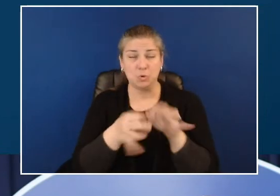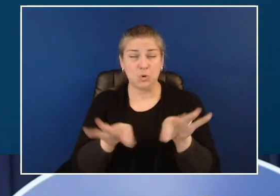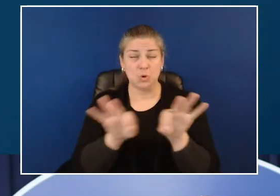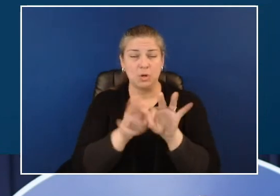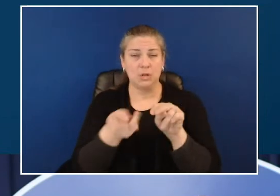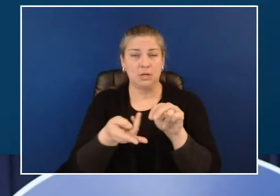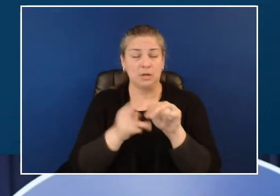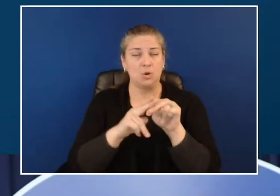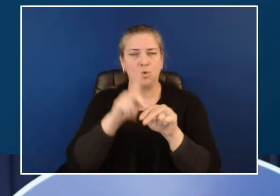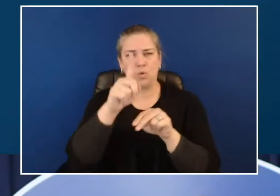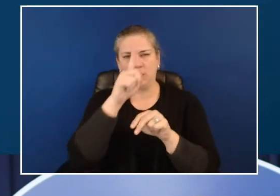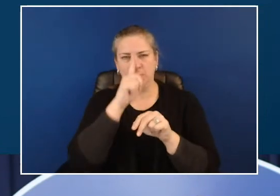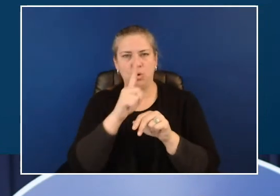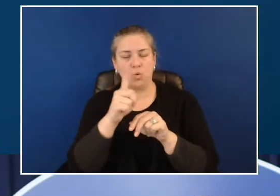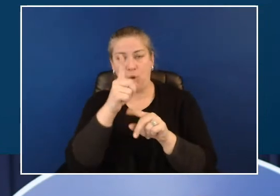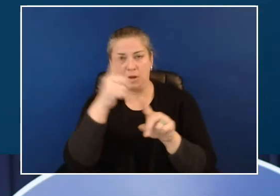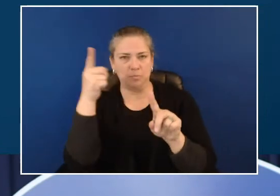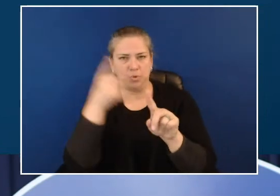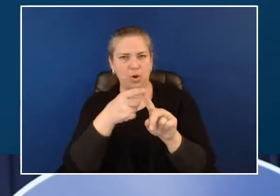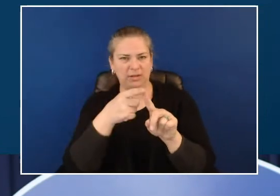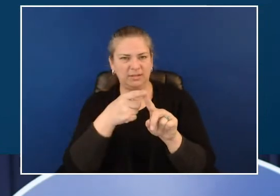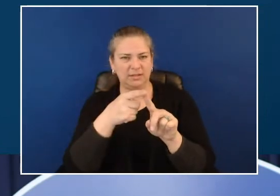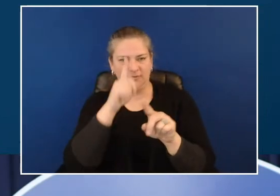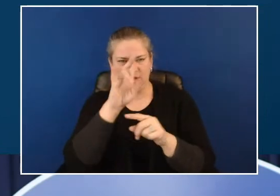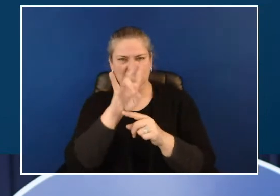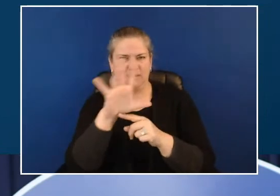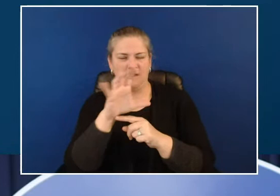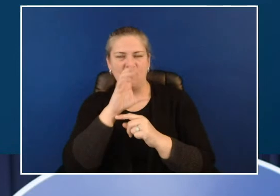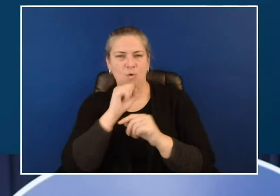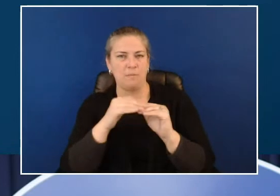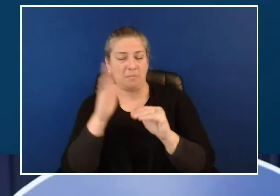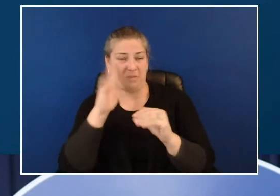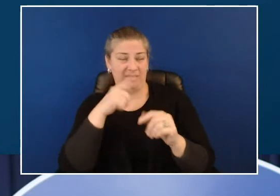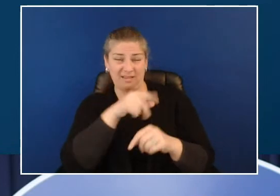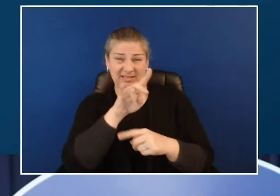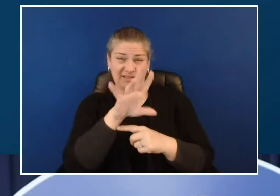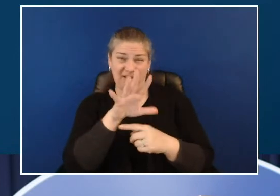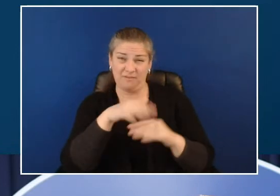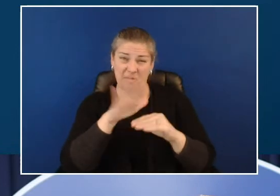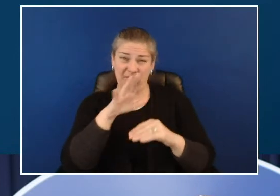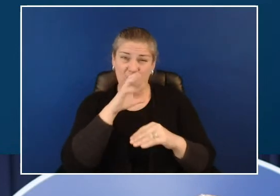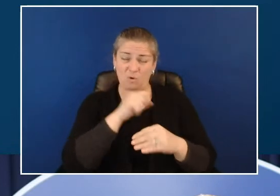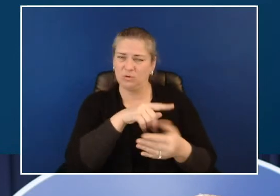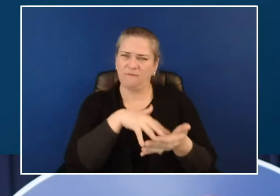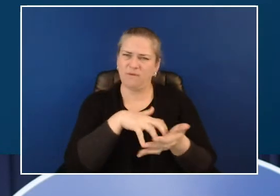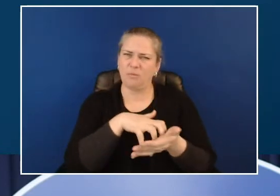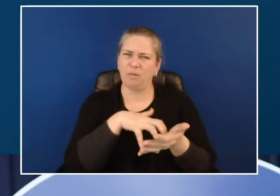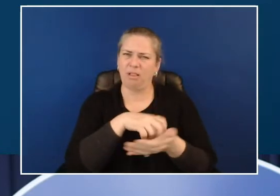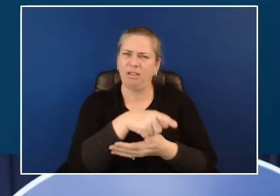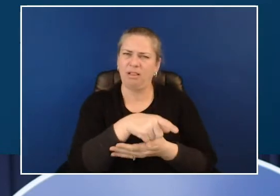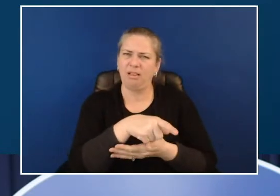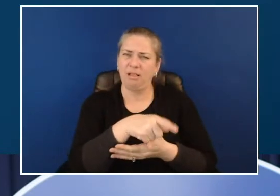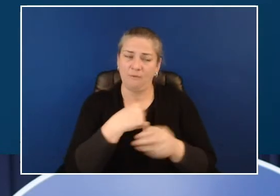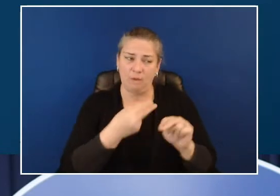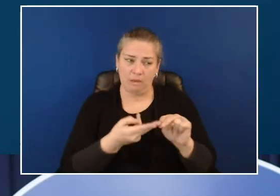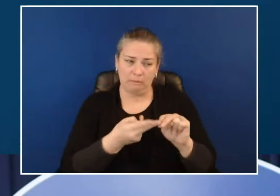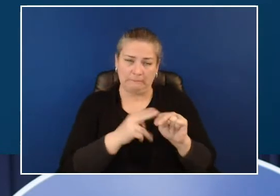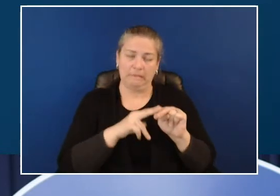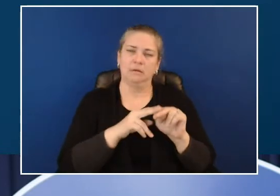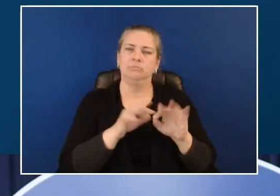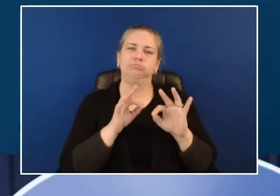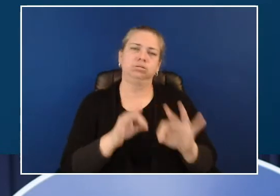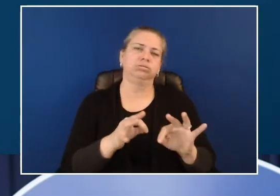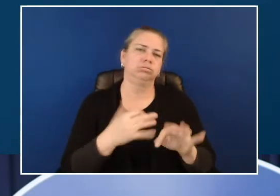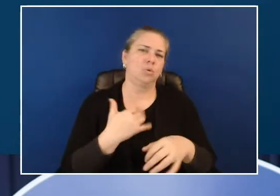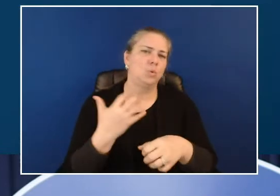75 years and up, the most vulnerable group of Kentuckians. Every time we can increase a percentage point there, it is a big win. They